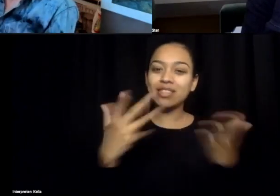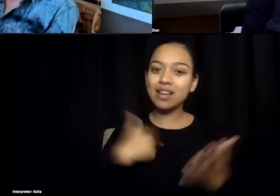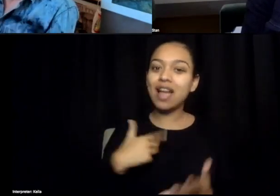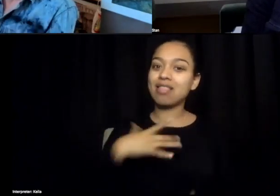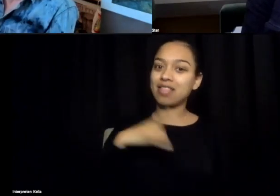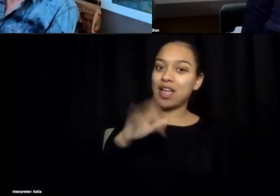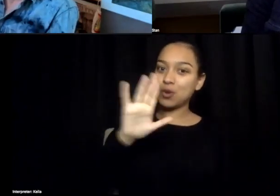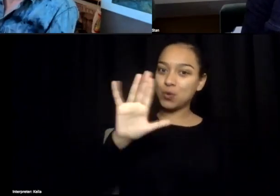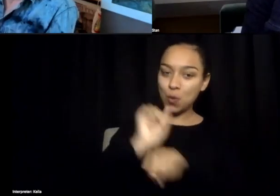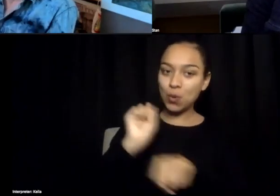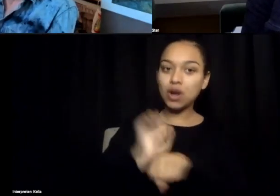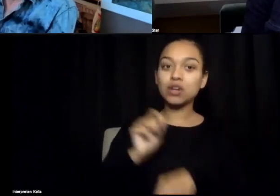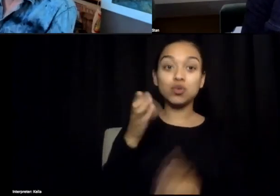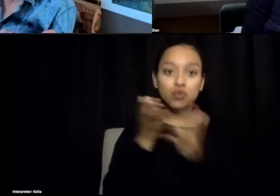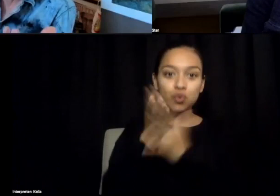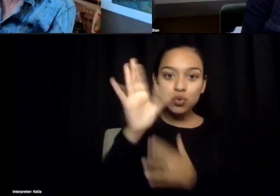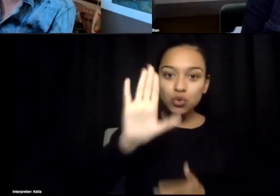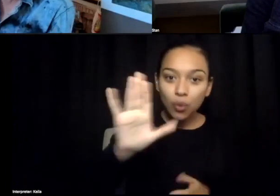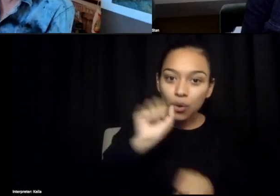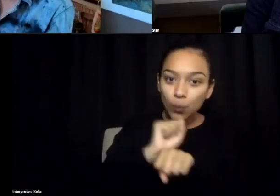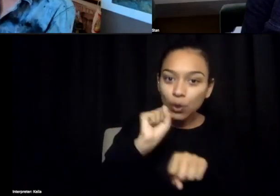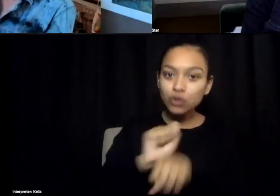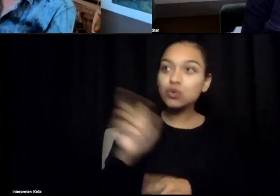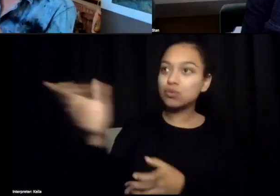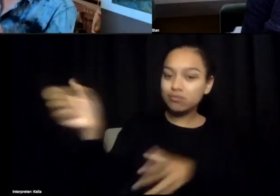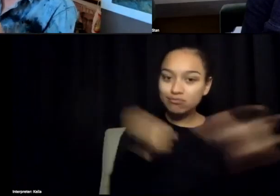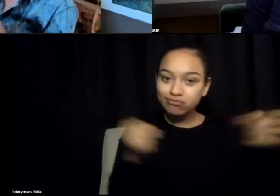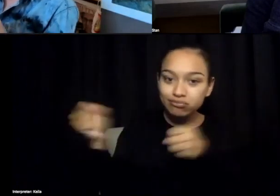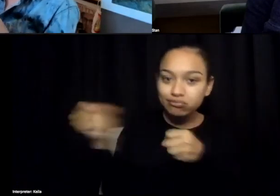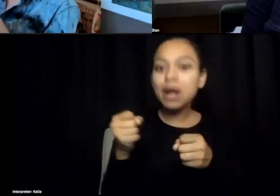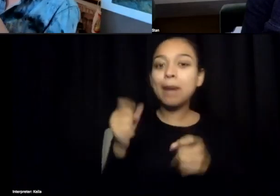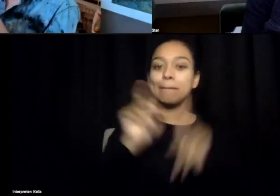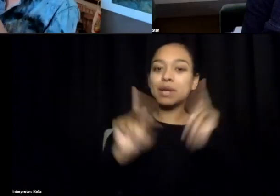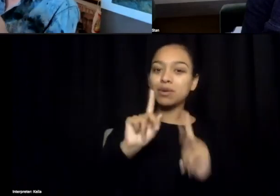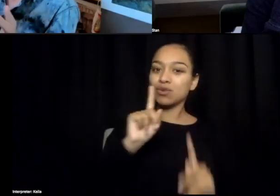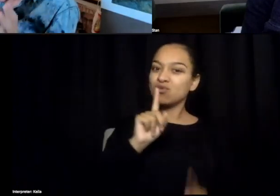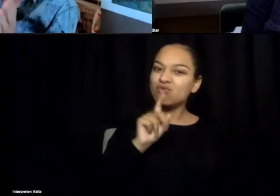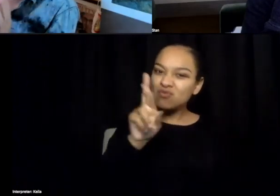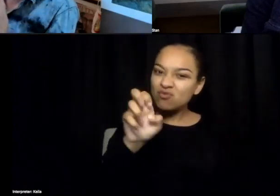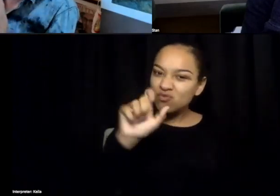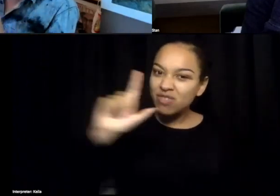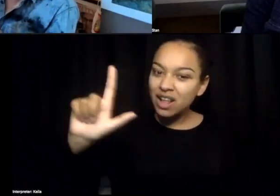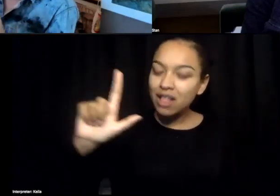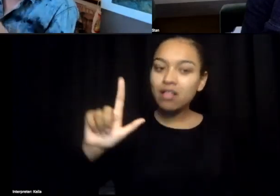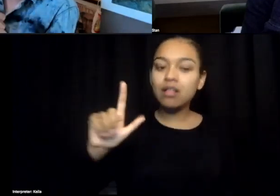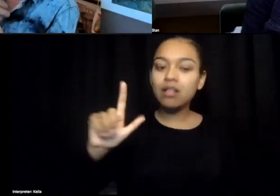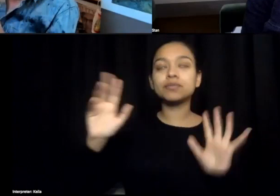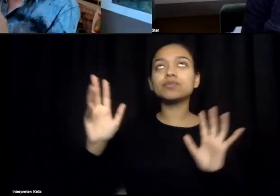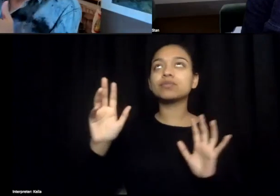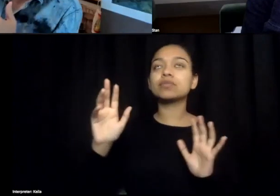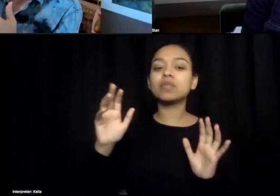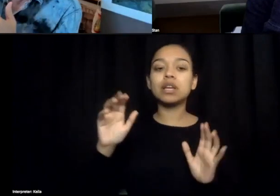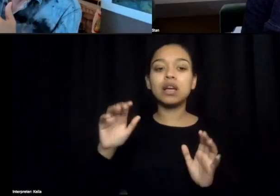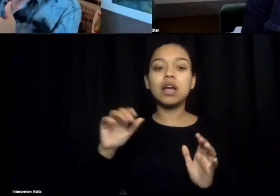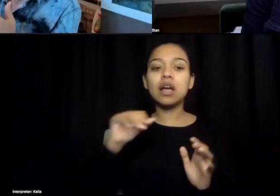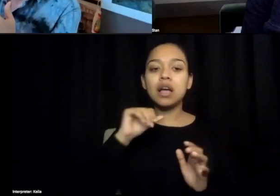bring through your work people that are real. And I feel it, not that we're going back, I believe we're